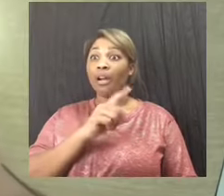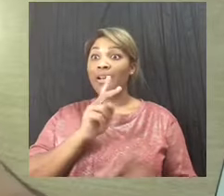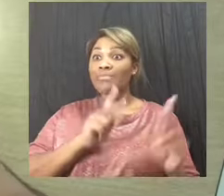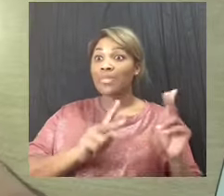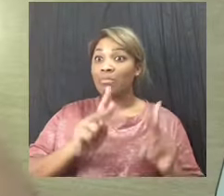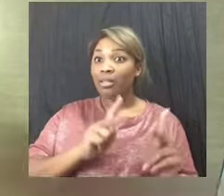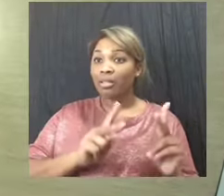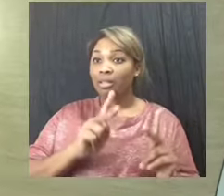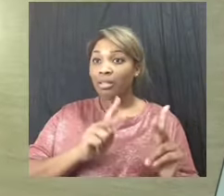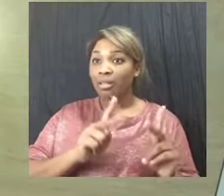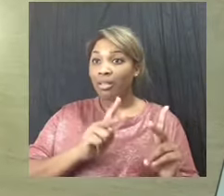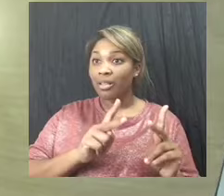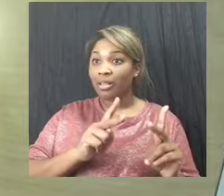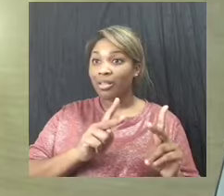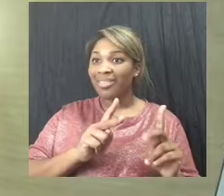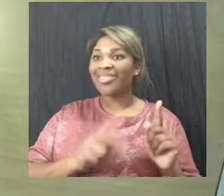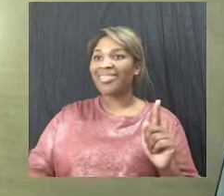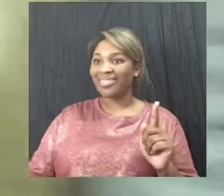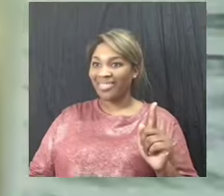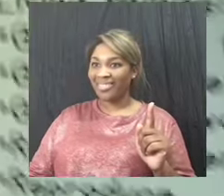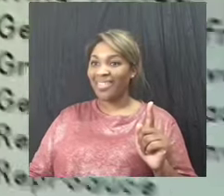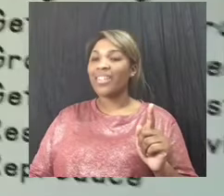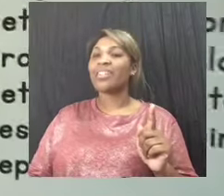Well, people,